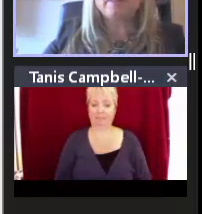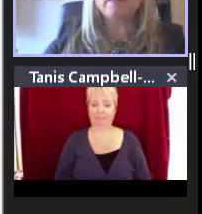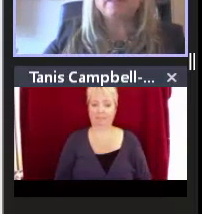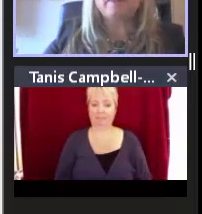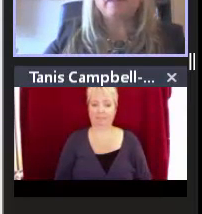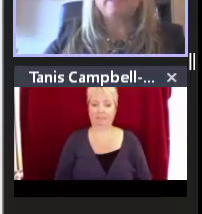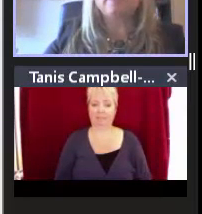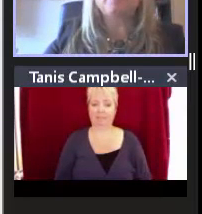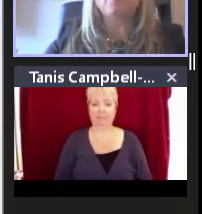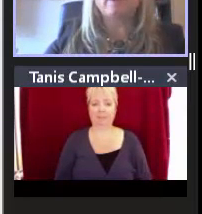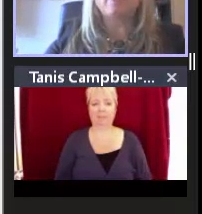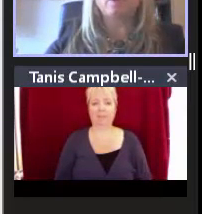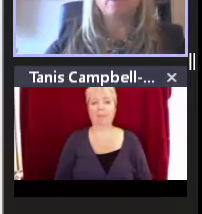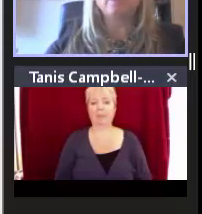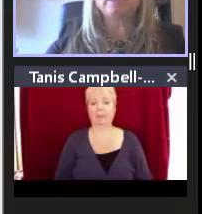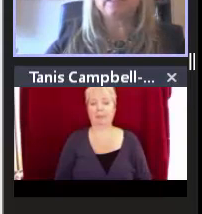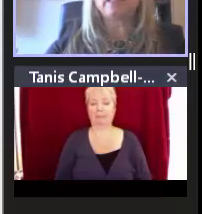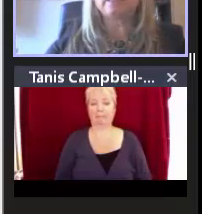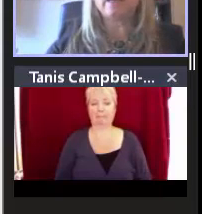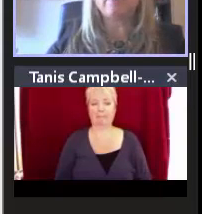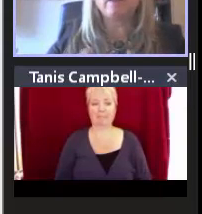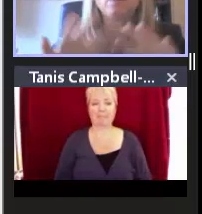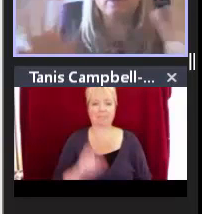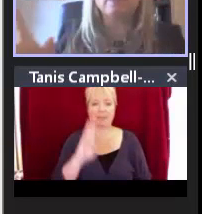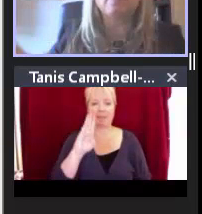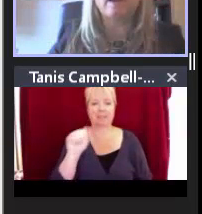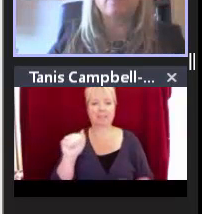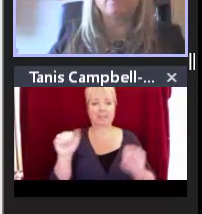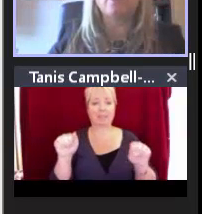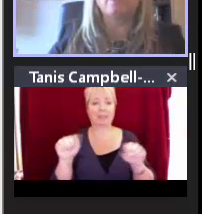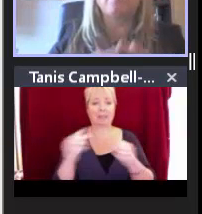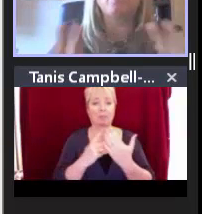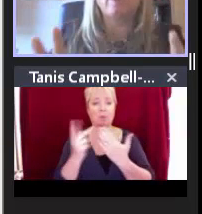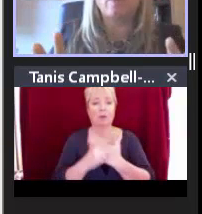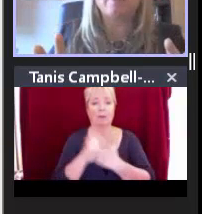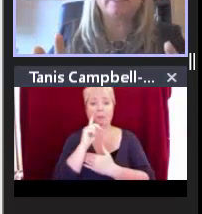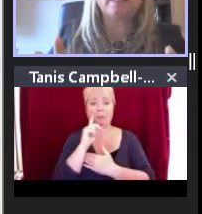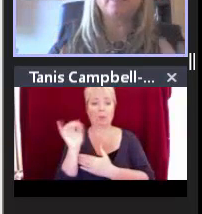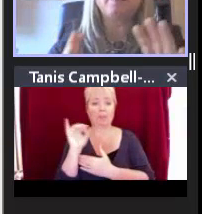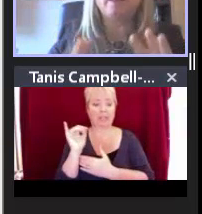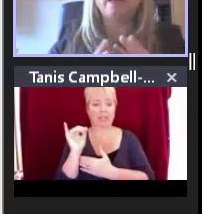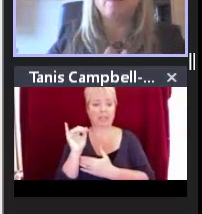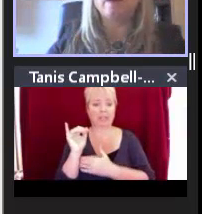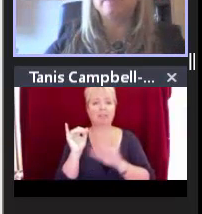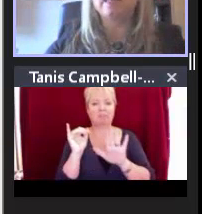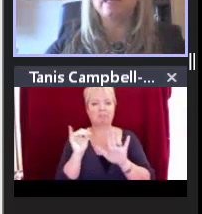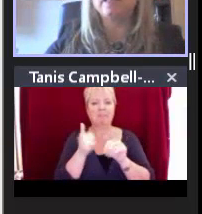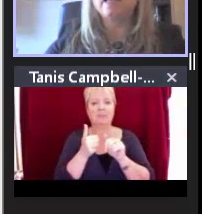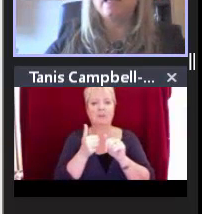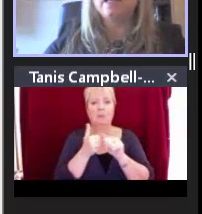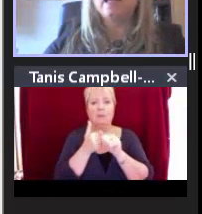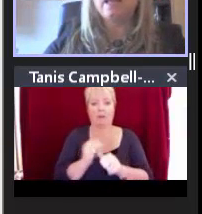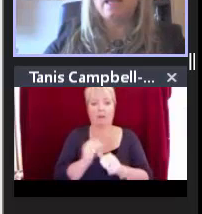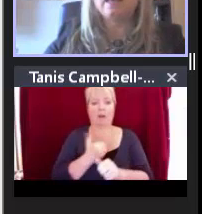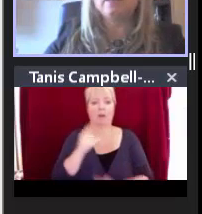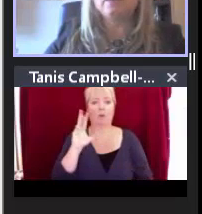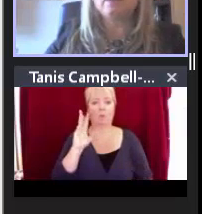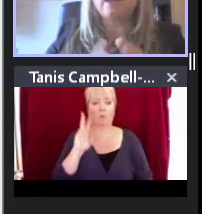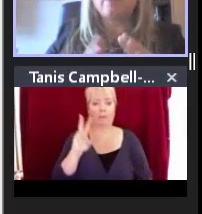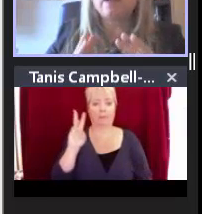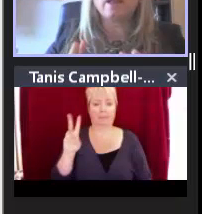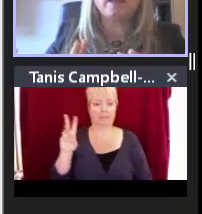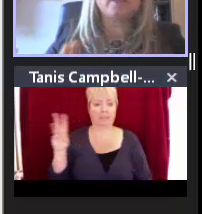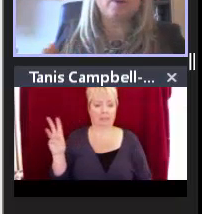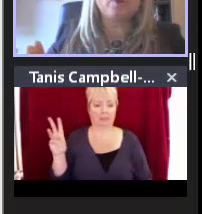How the Business Abilities program works is everything works around our program website, the BA website.